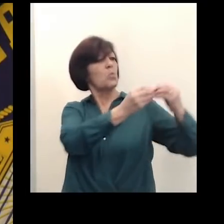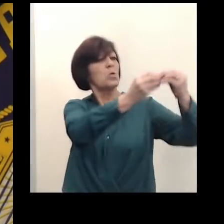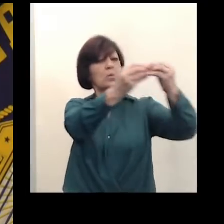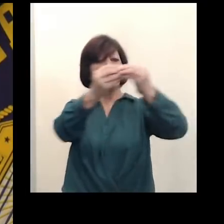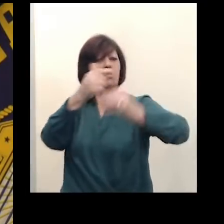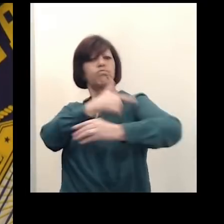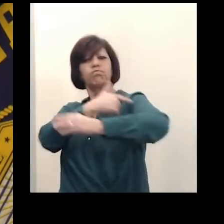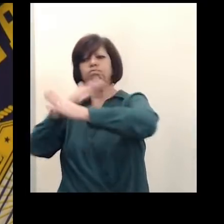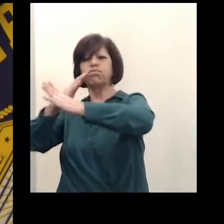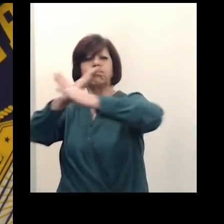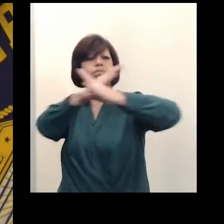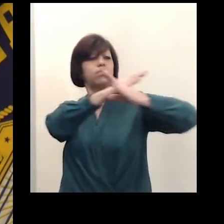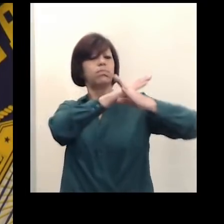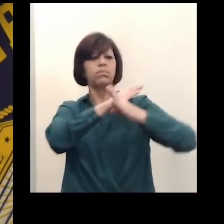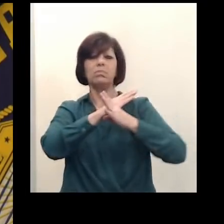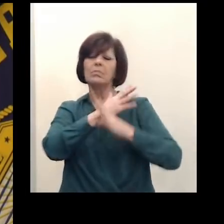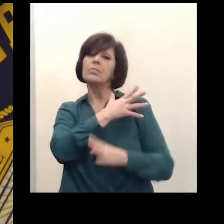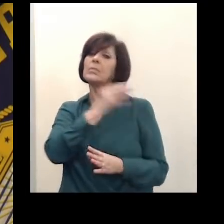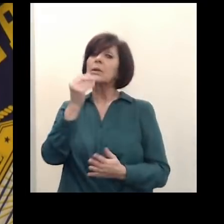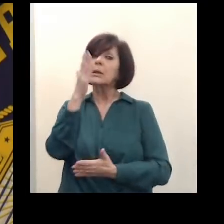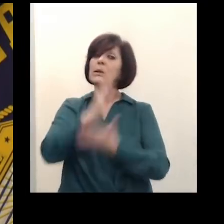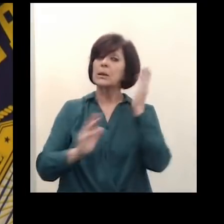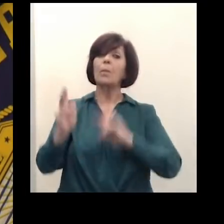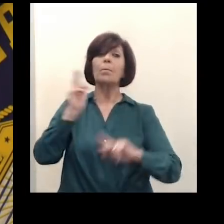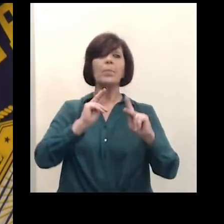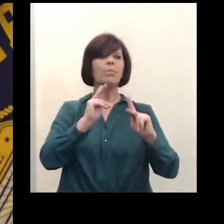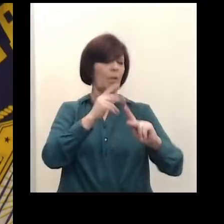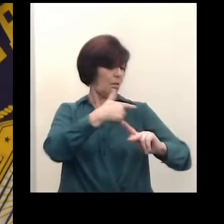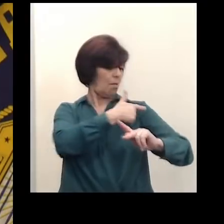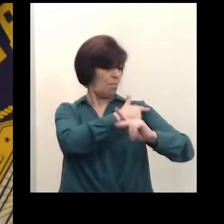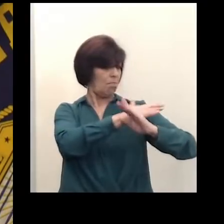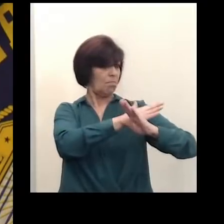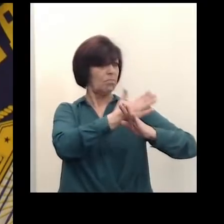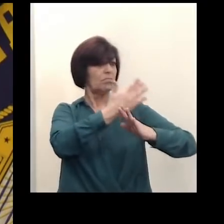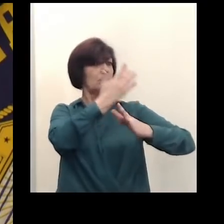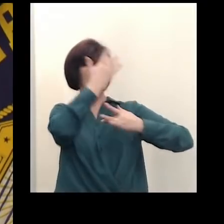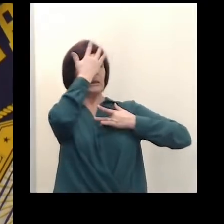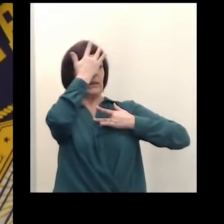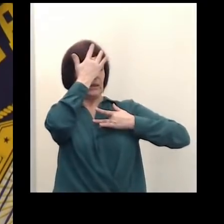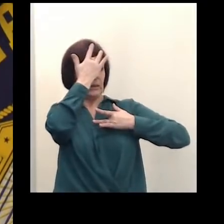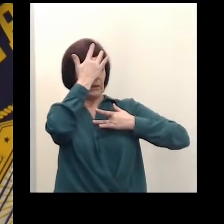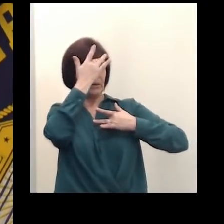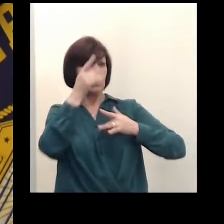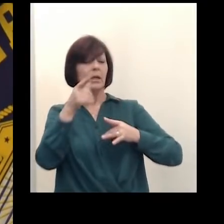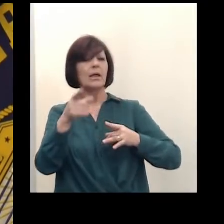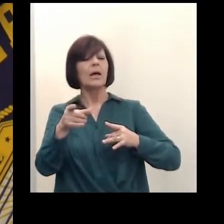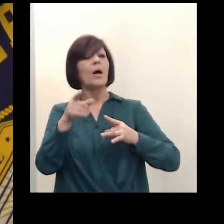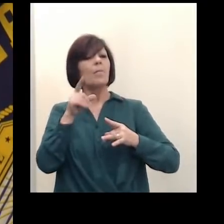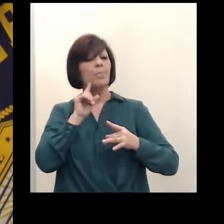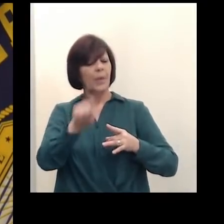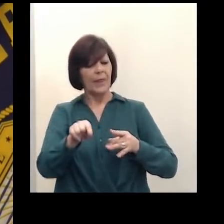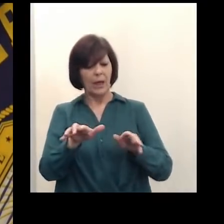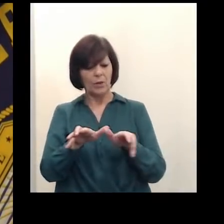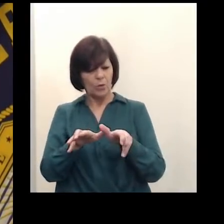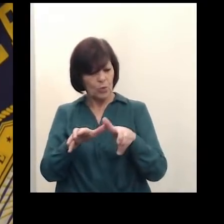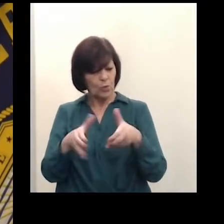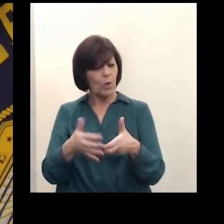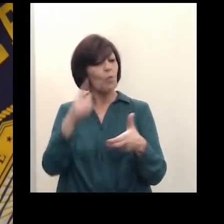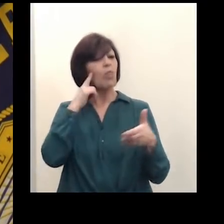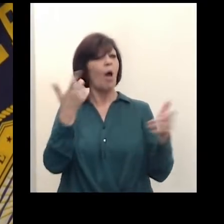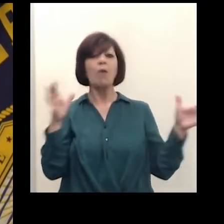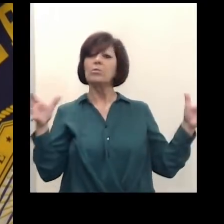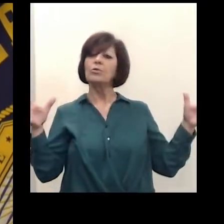and unfortunately also some people get infected, which confers a degree of immunity, the susceptibility group would diminish over time.